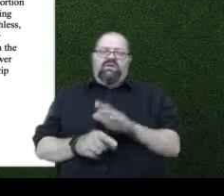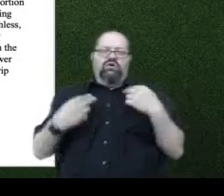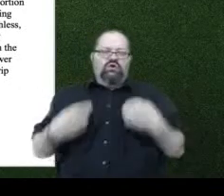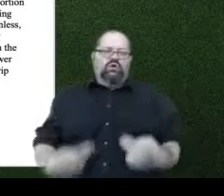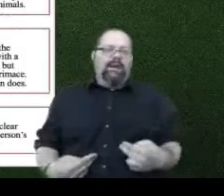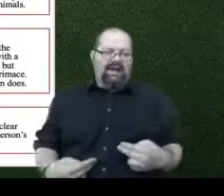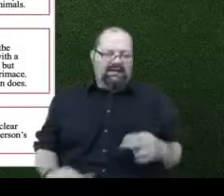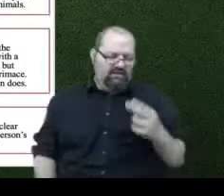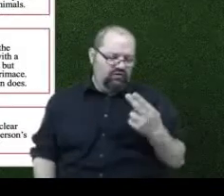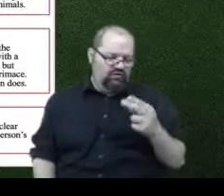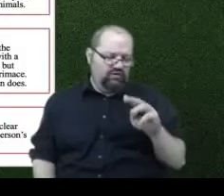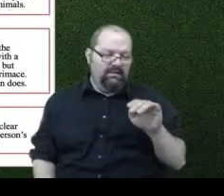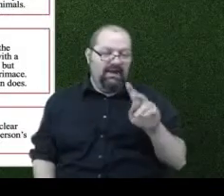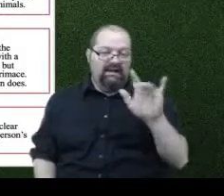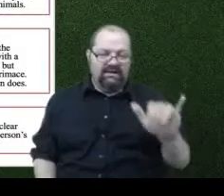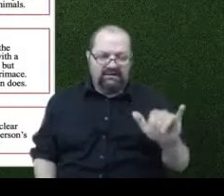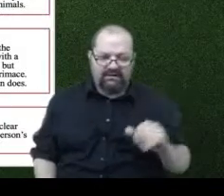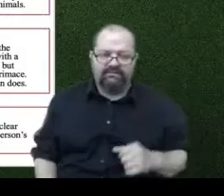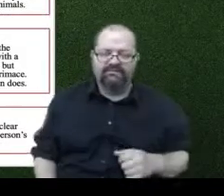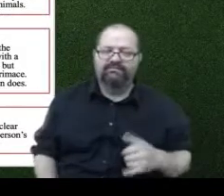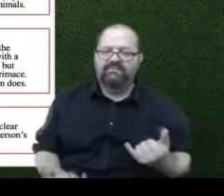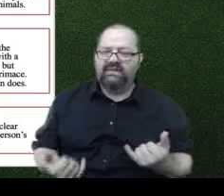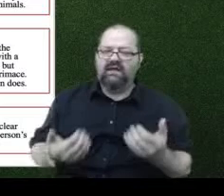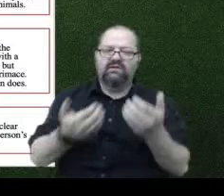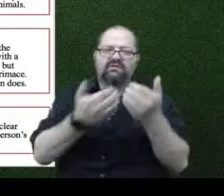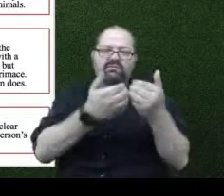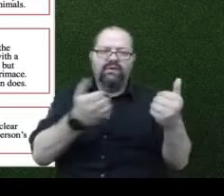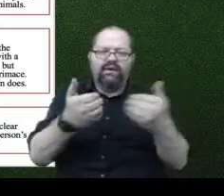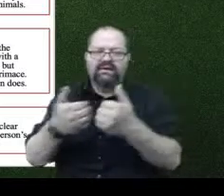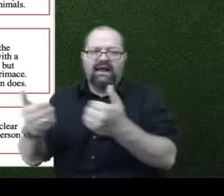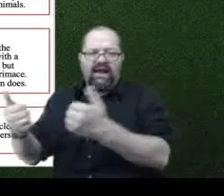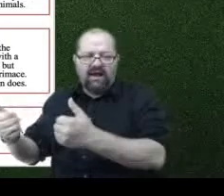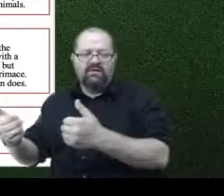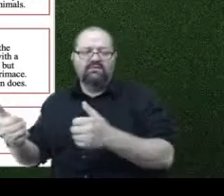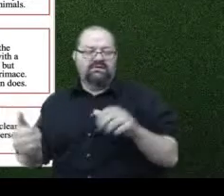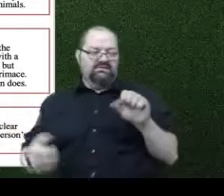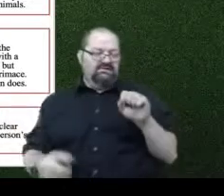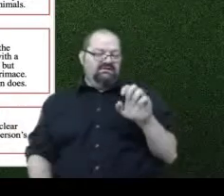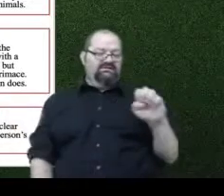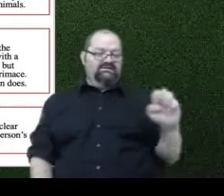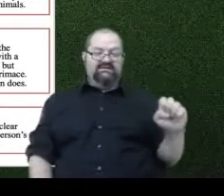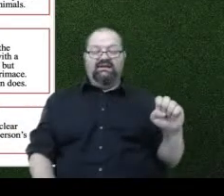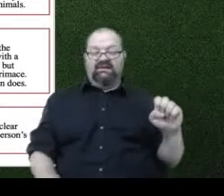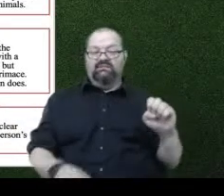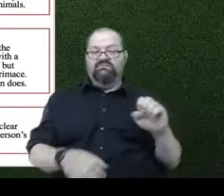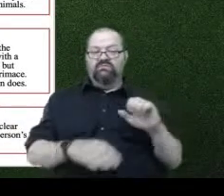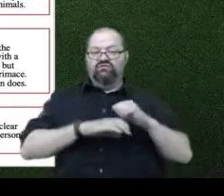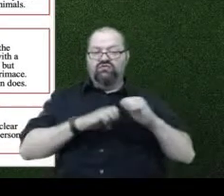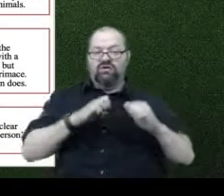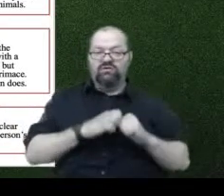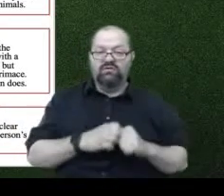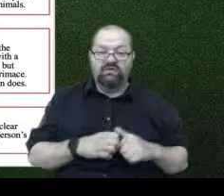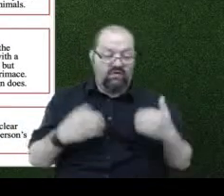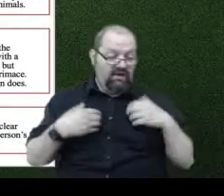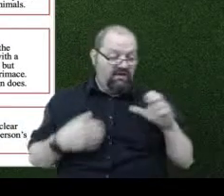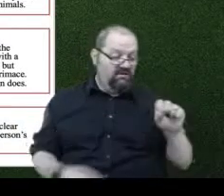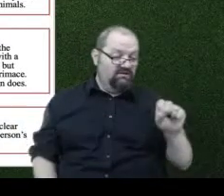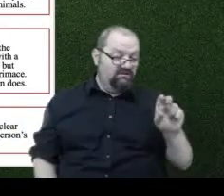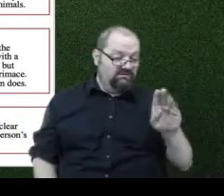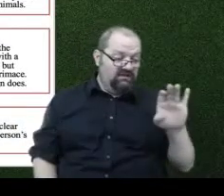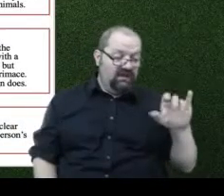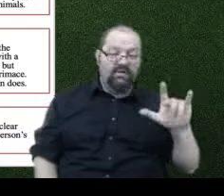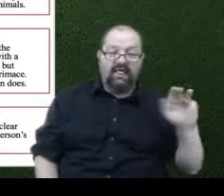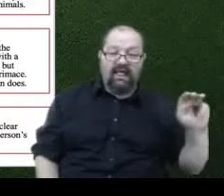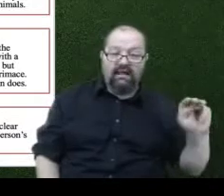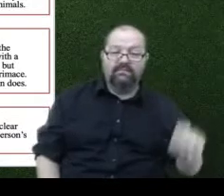Now let's break down the C structure of that body paragraph. We've got your subclaim. In Gin Lane, one